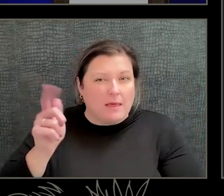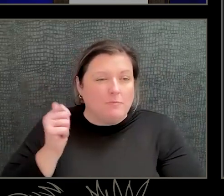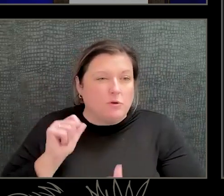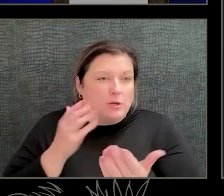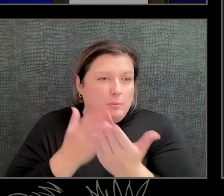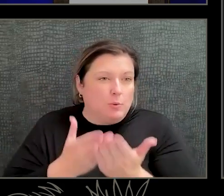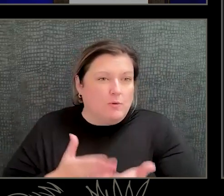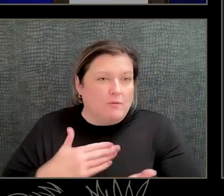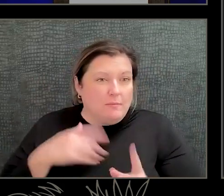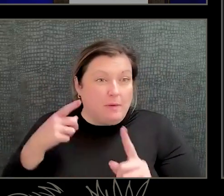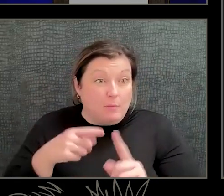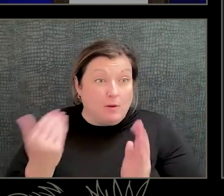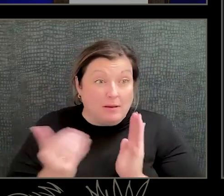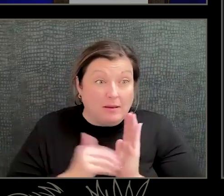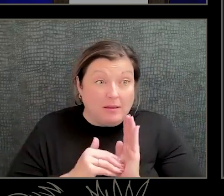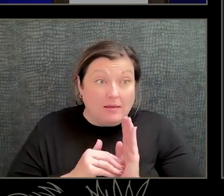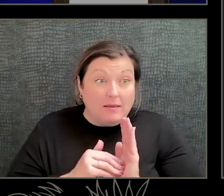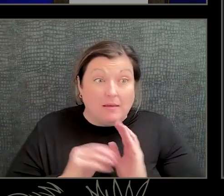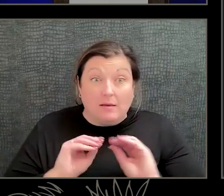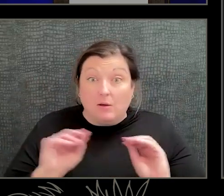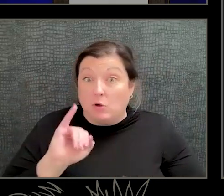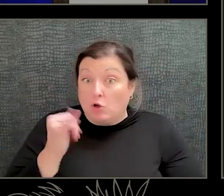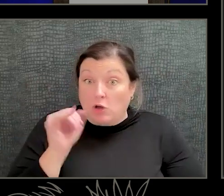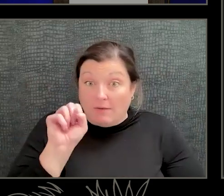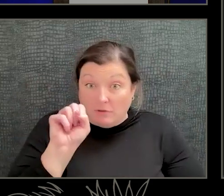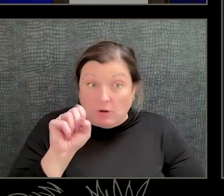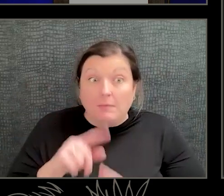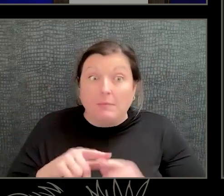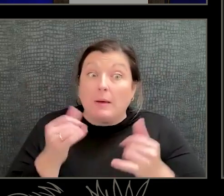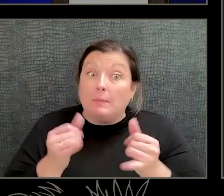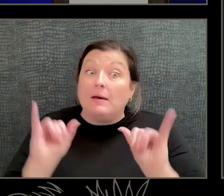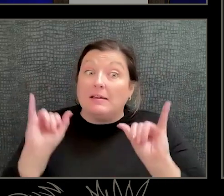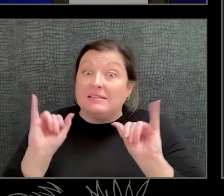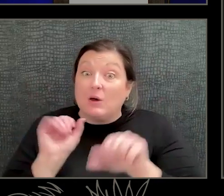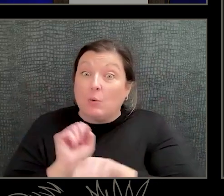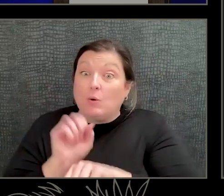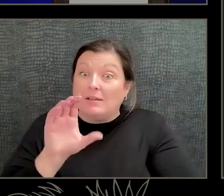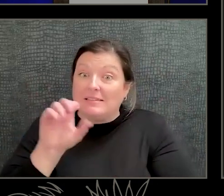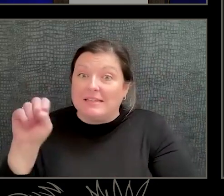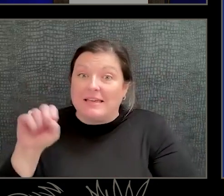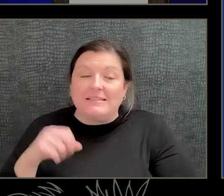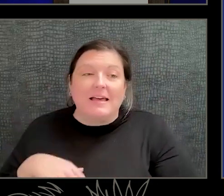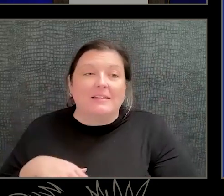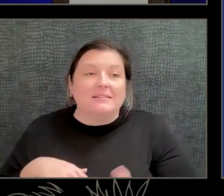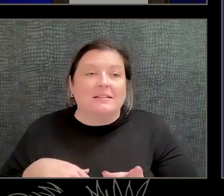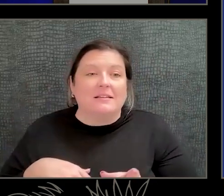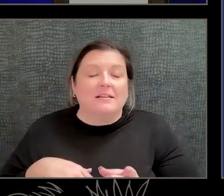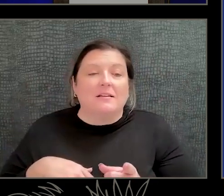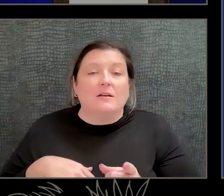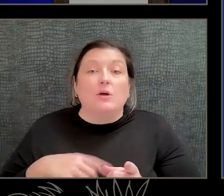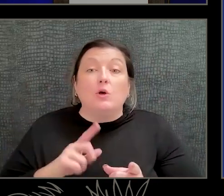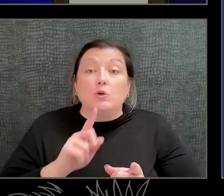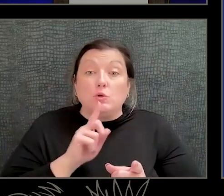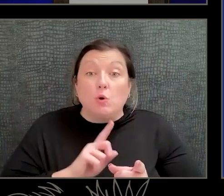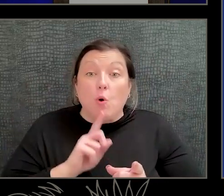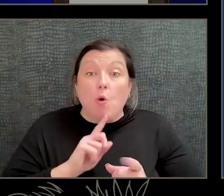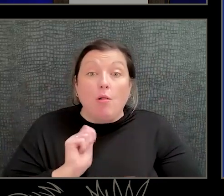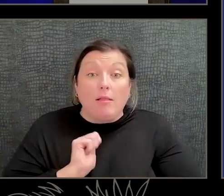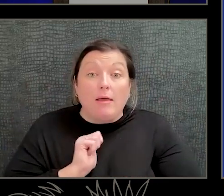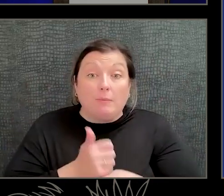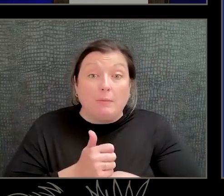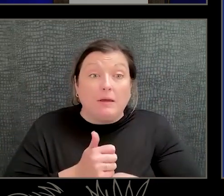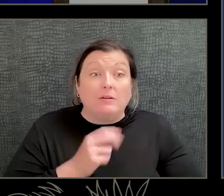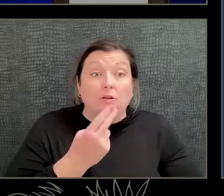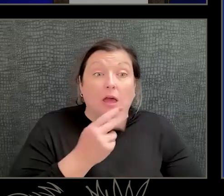my point. Once again, no JavaScript under the hood, but it still works with CSS. All right, now let's look at the two implementations for this HTML